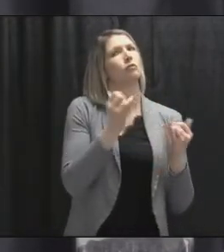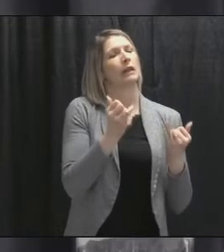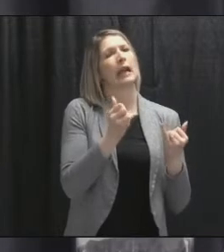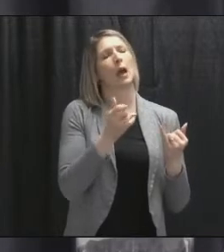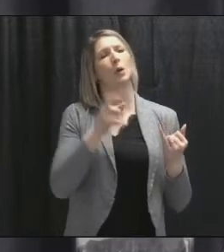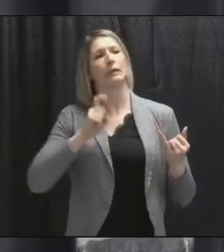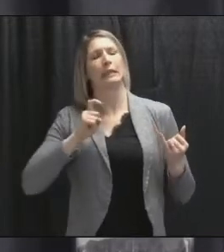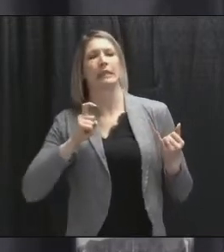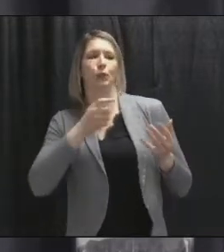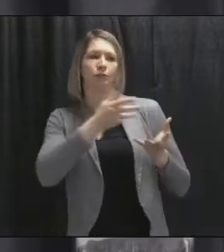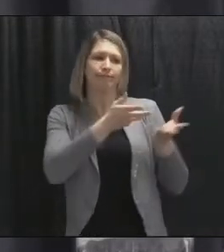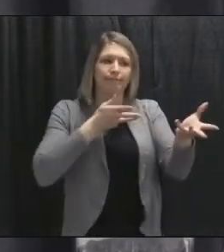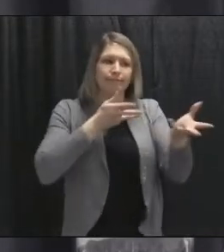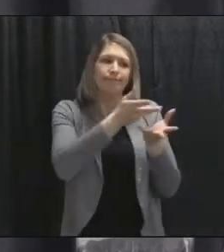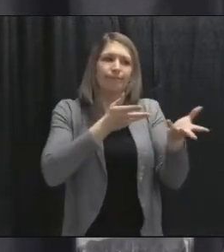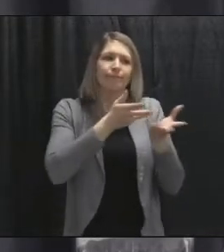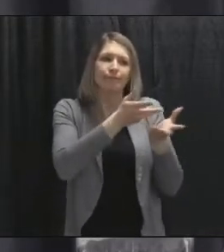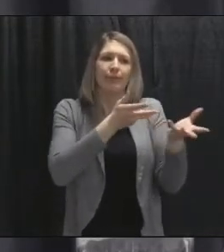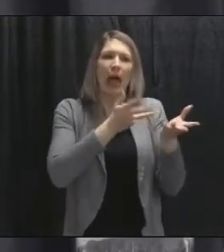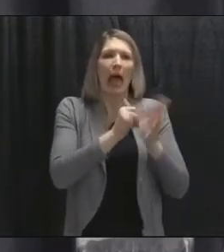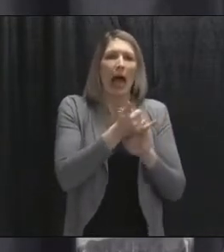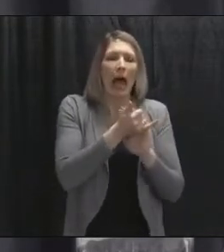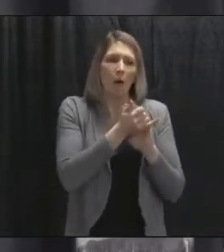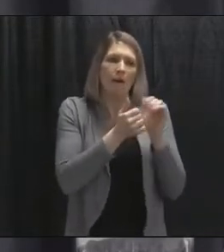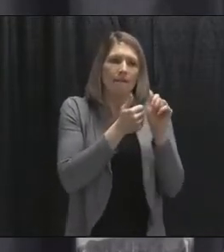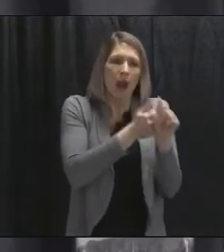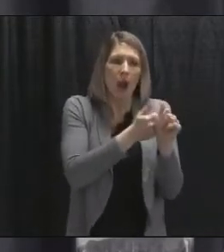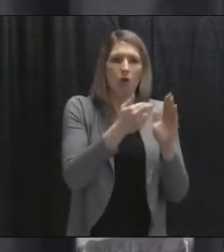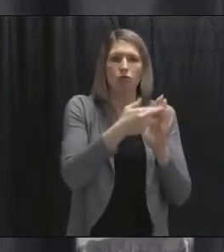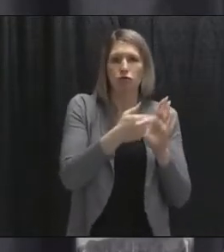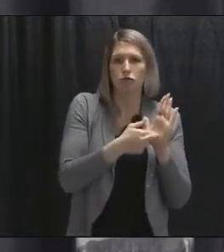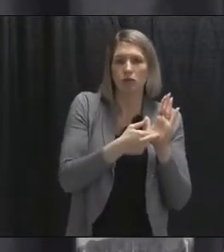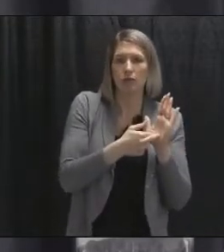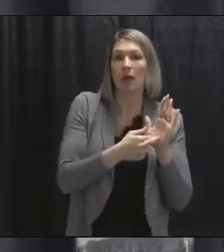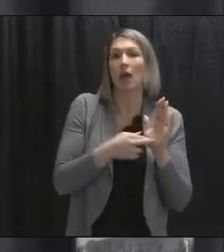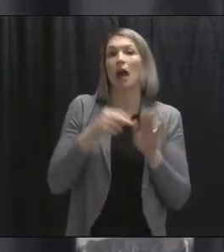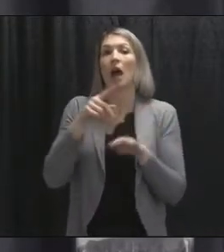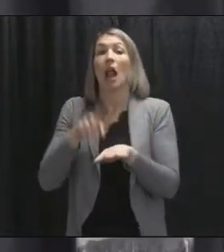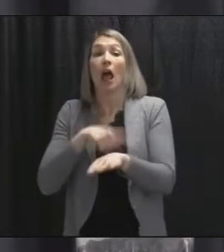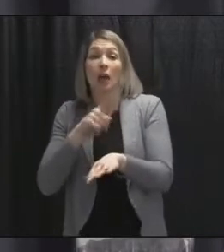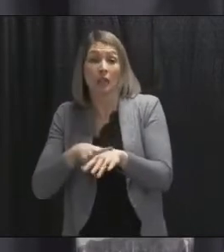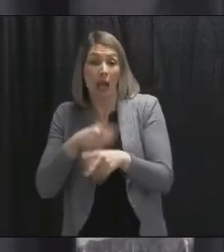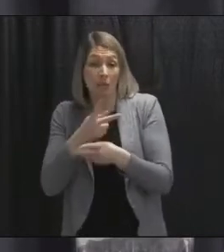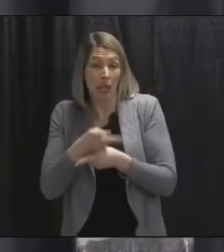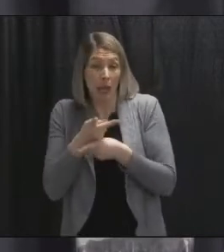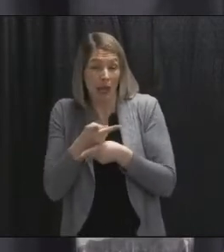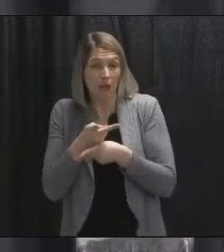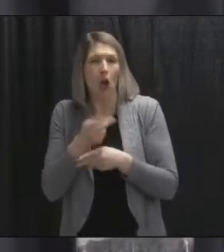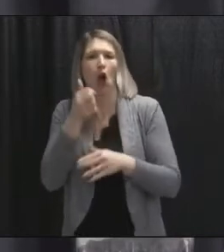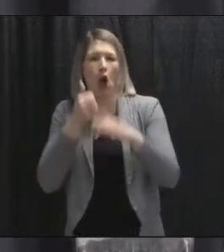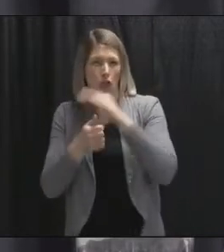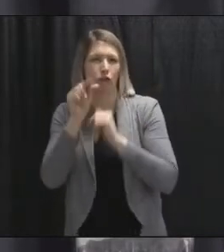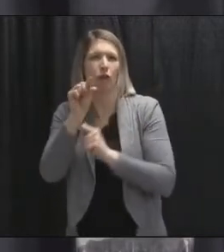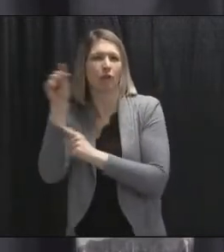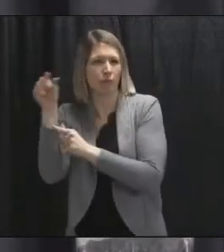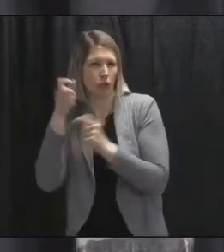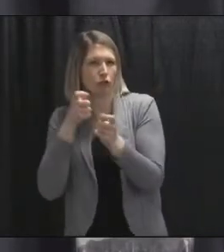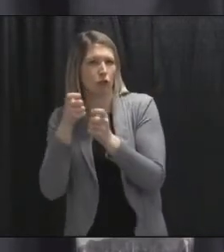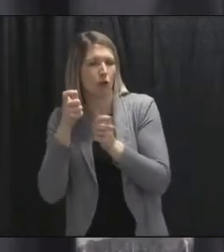them how we can line them up best with this policy too. And I would suspect that there will be changes made in that